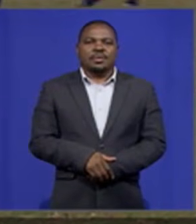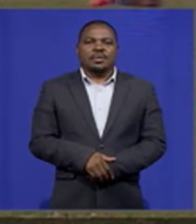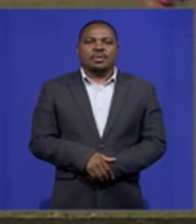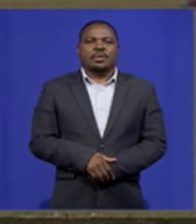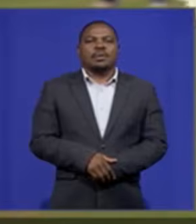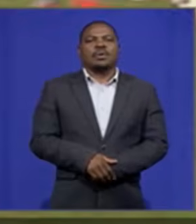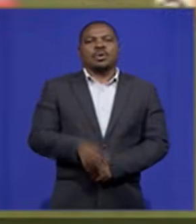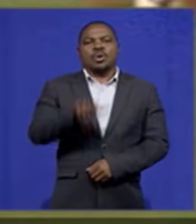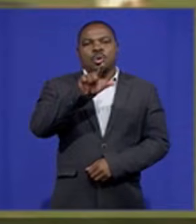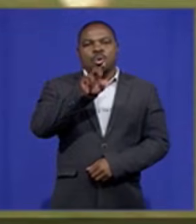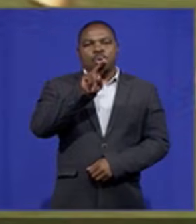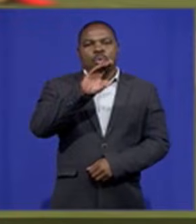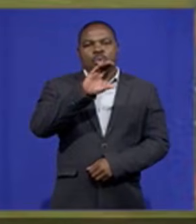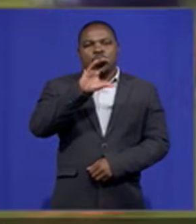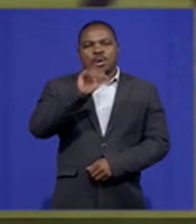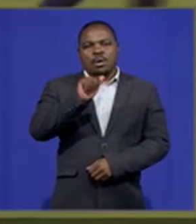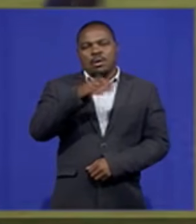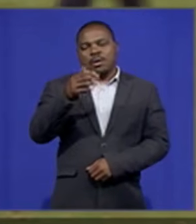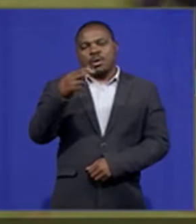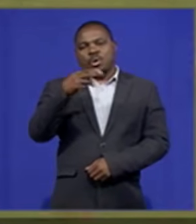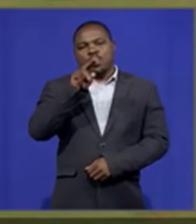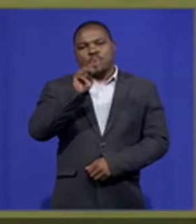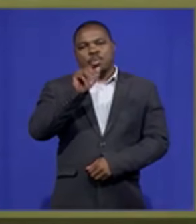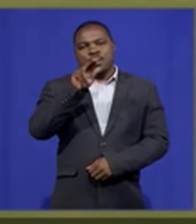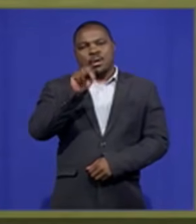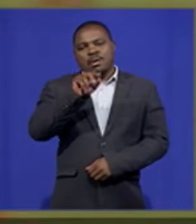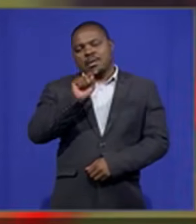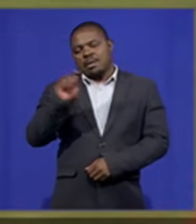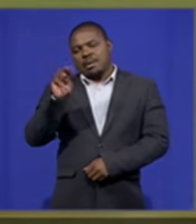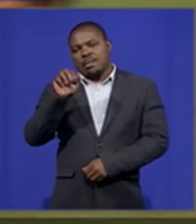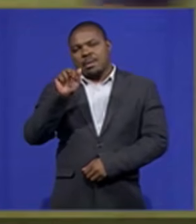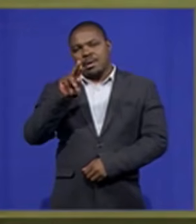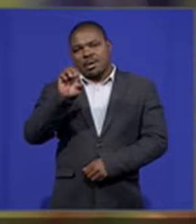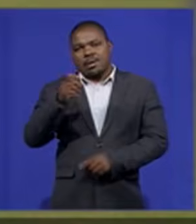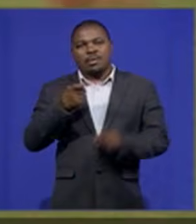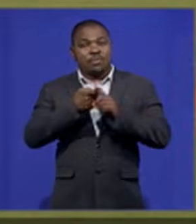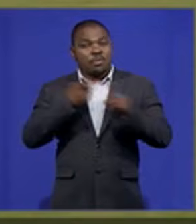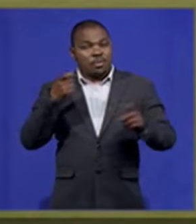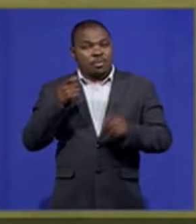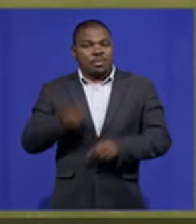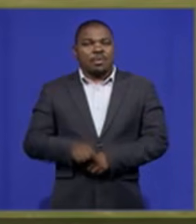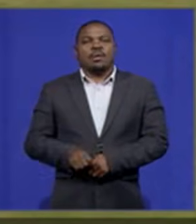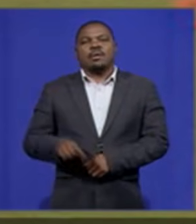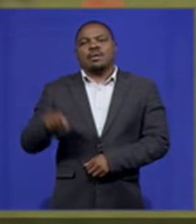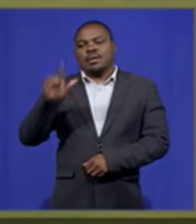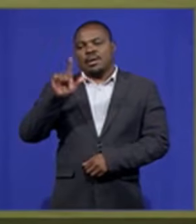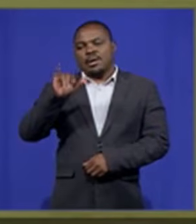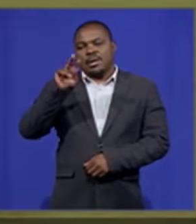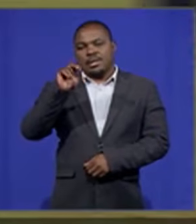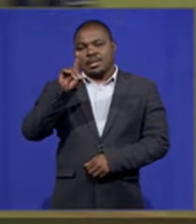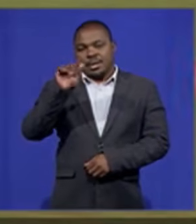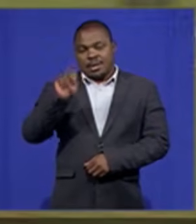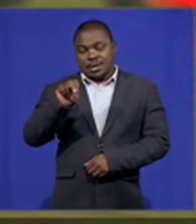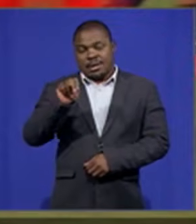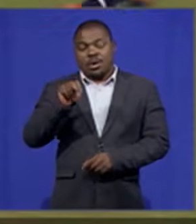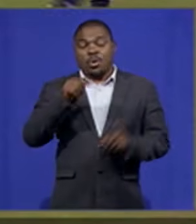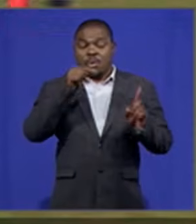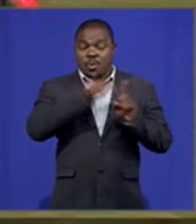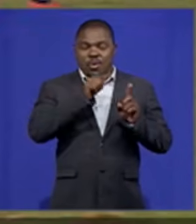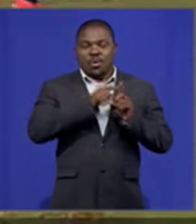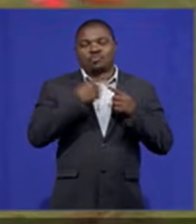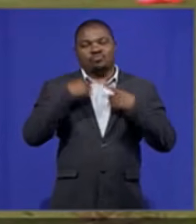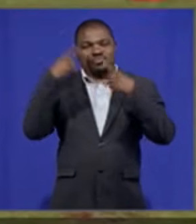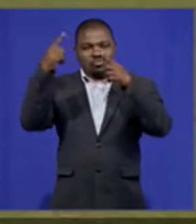Luka Human Mare wa mengwaga e lesome go tšwa ka sekolong sa Laer School Low Golden Haze ka Linden o tla ba yo mongwe